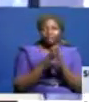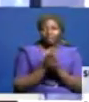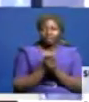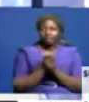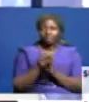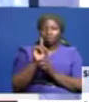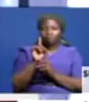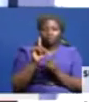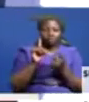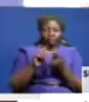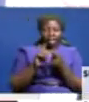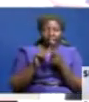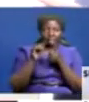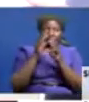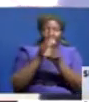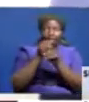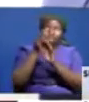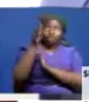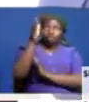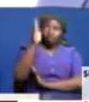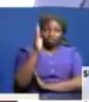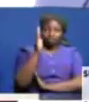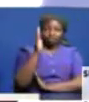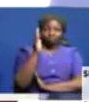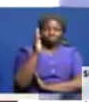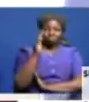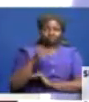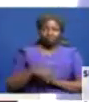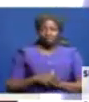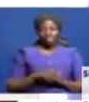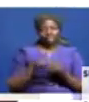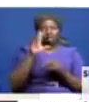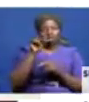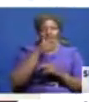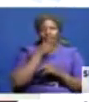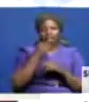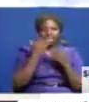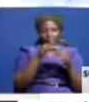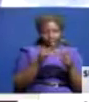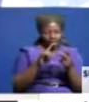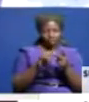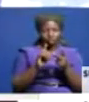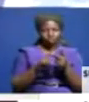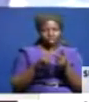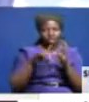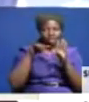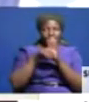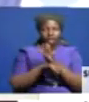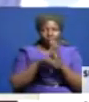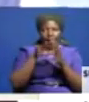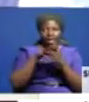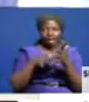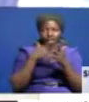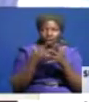God, that no man is limited. Number two is the deep networks and structures that we have